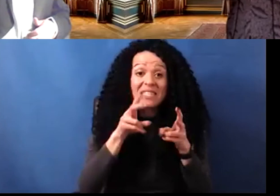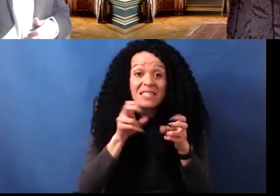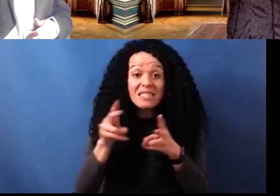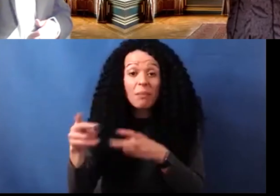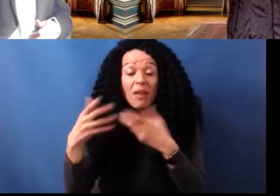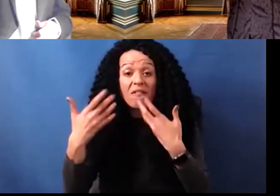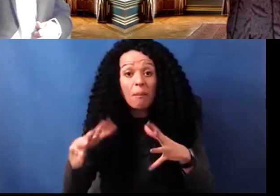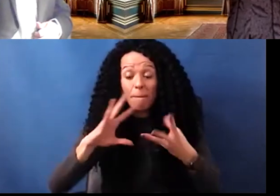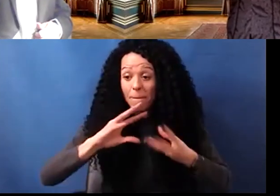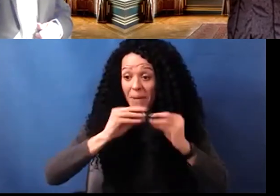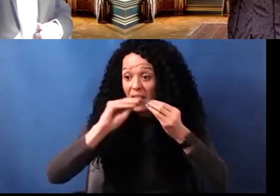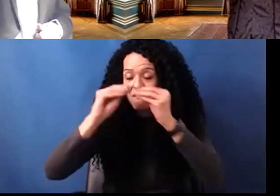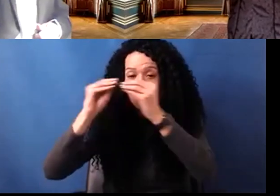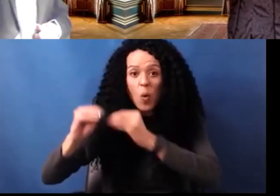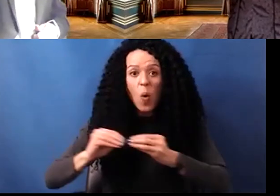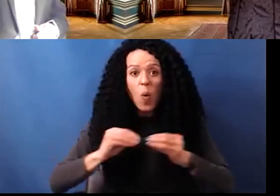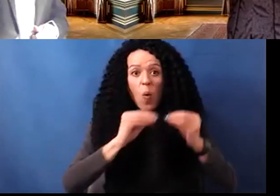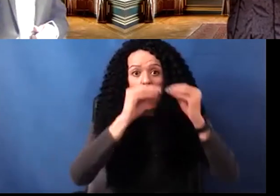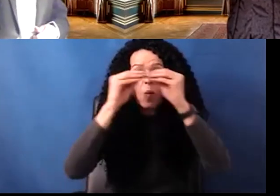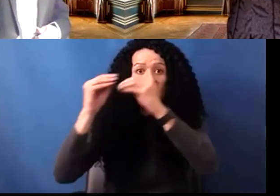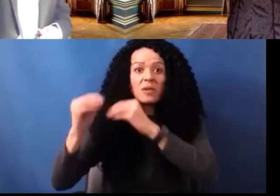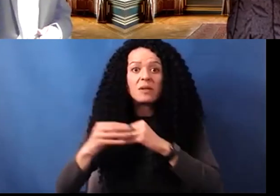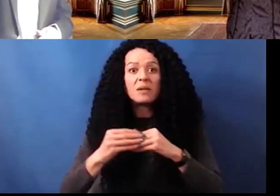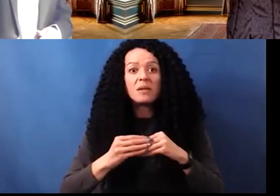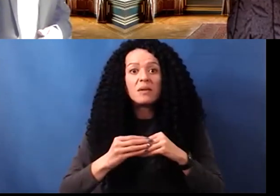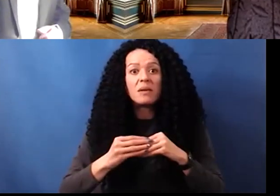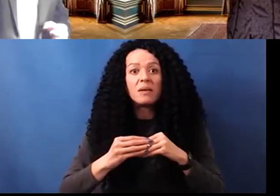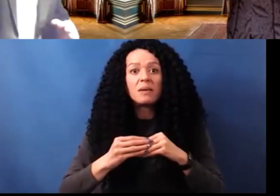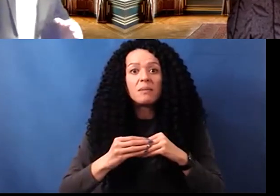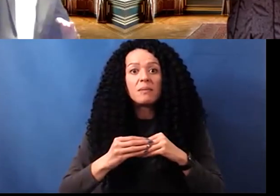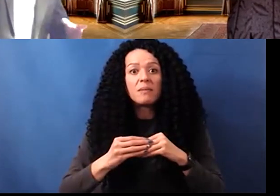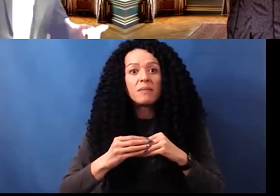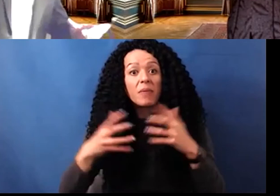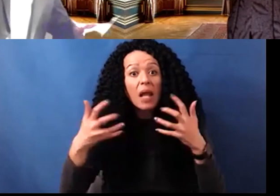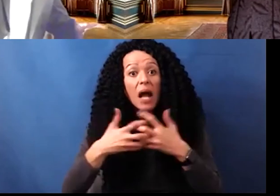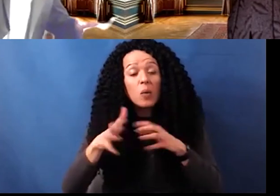systems have been found. By